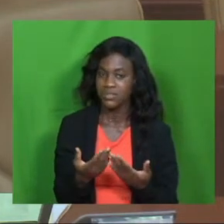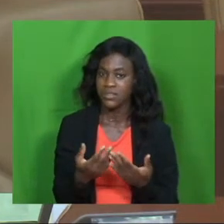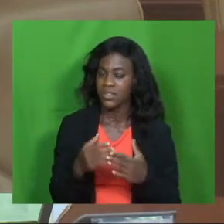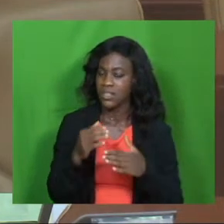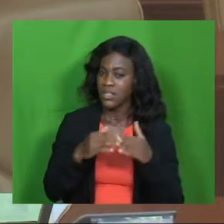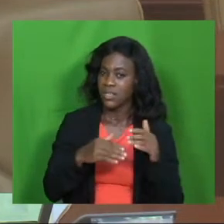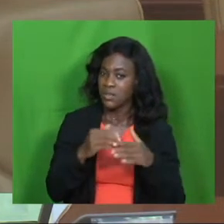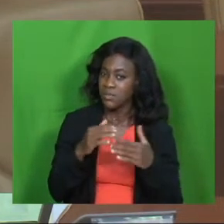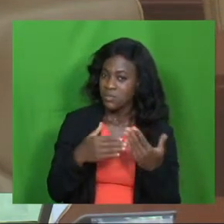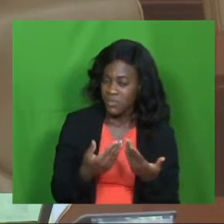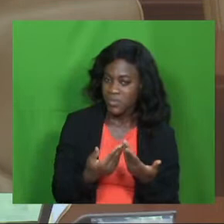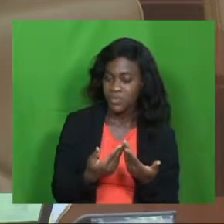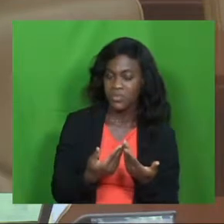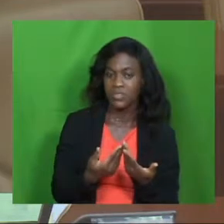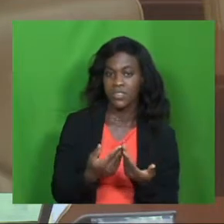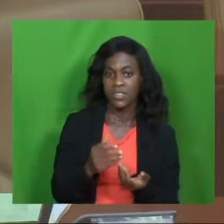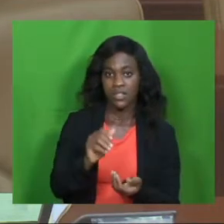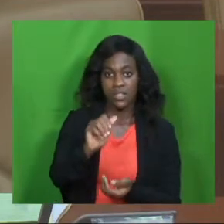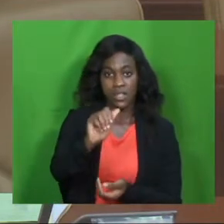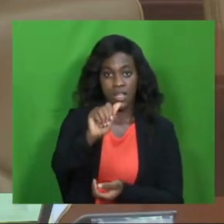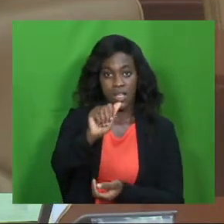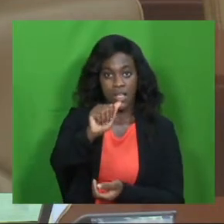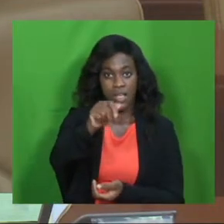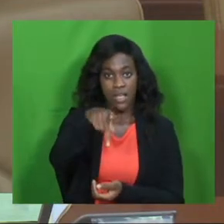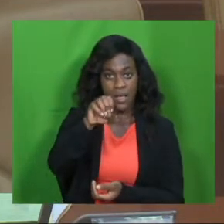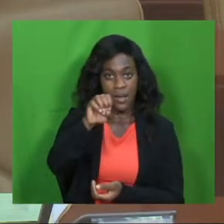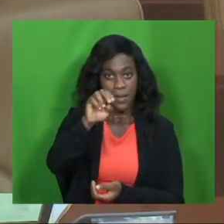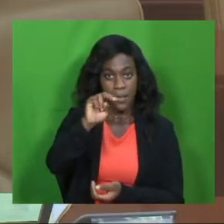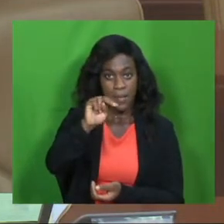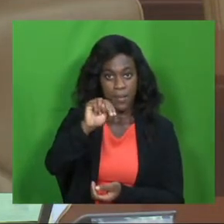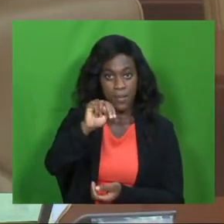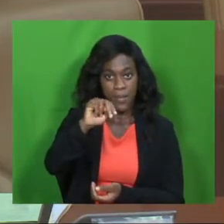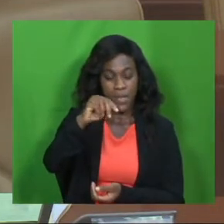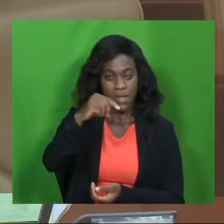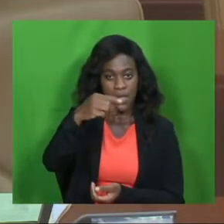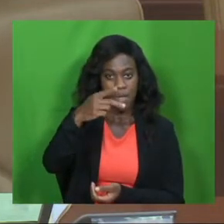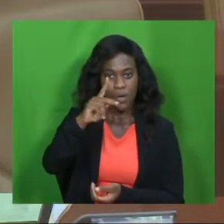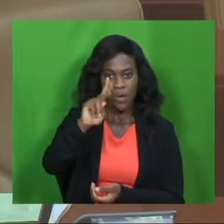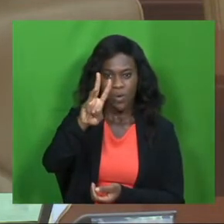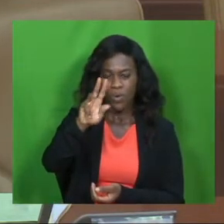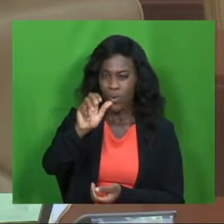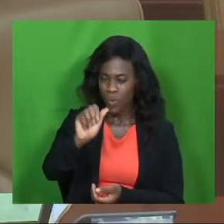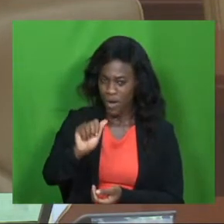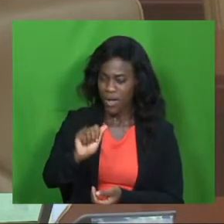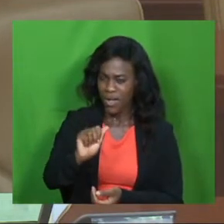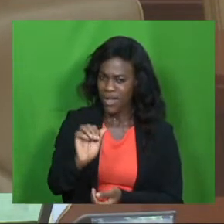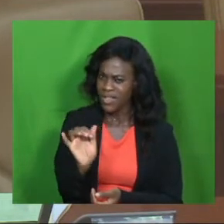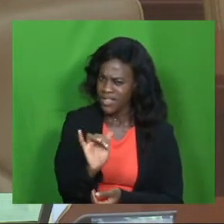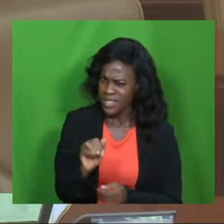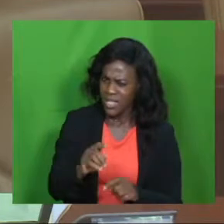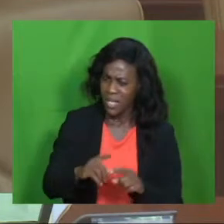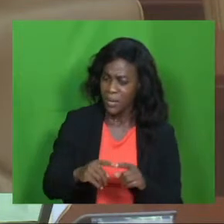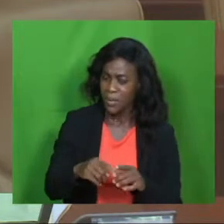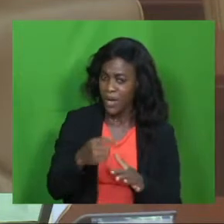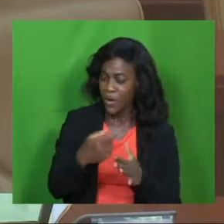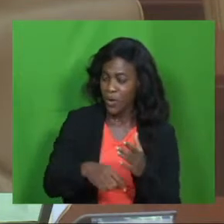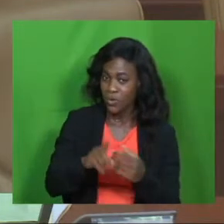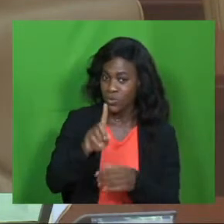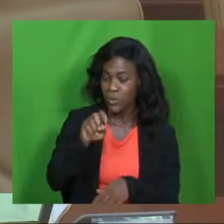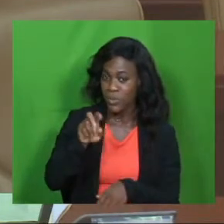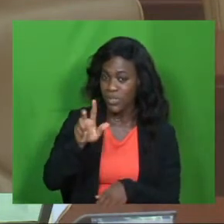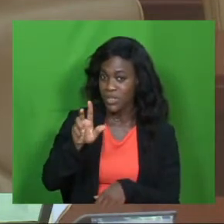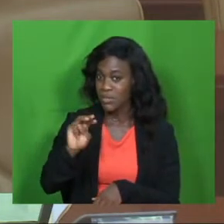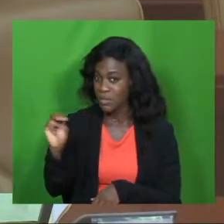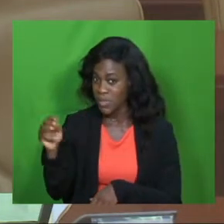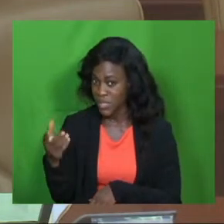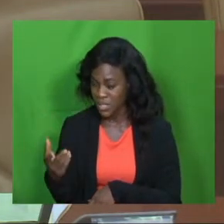at Apenkwa, the scope is the same, and yet the figure is about 1.3 million. And then when